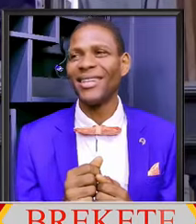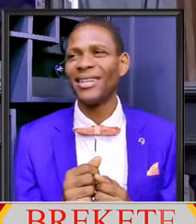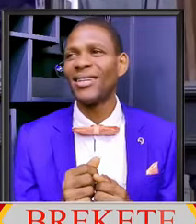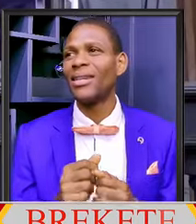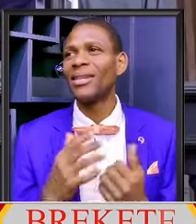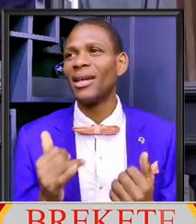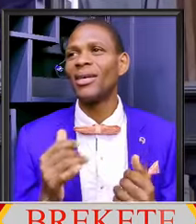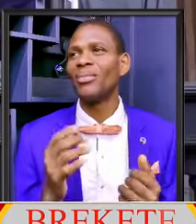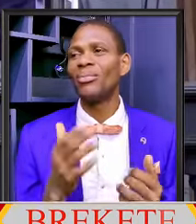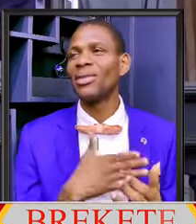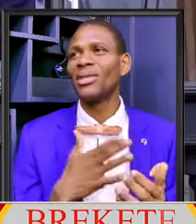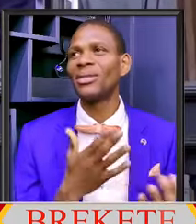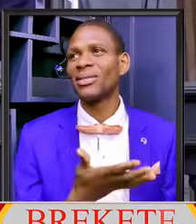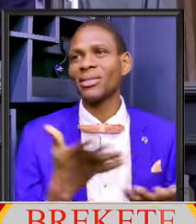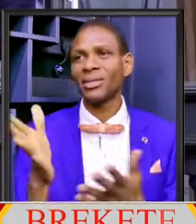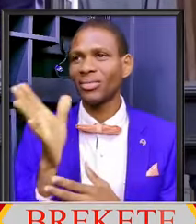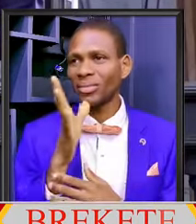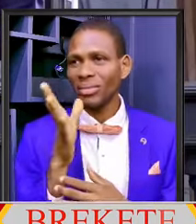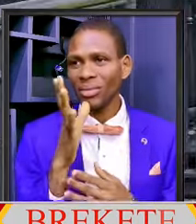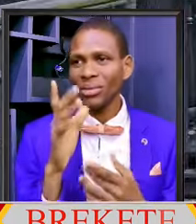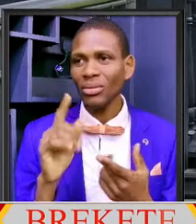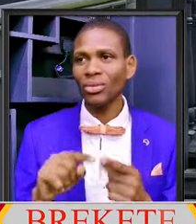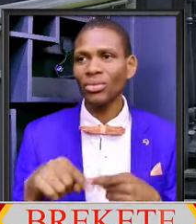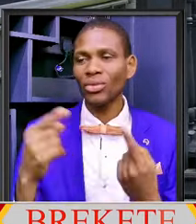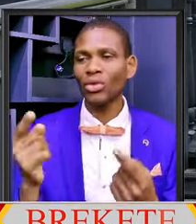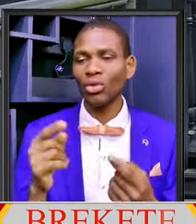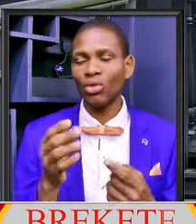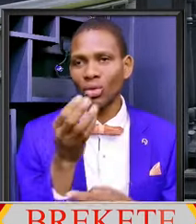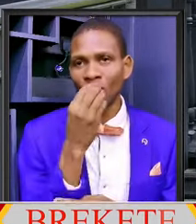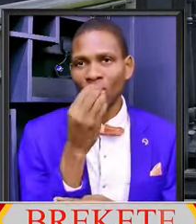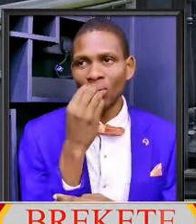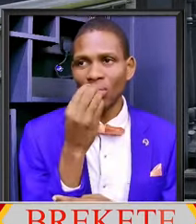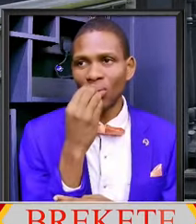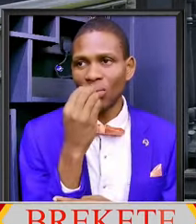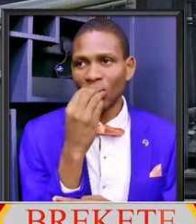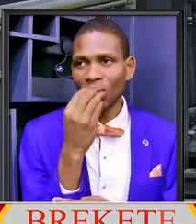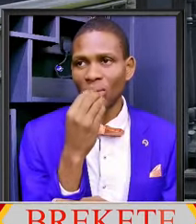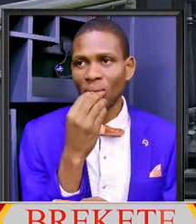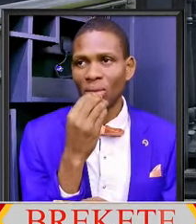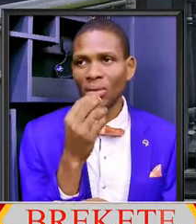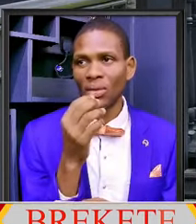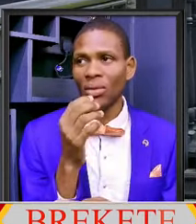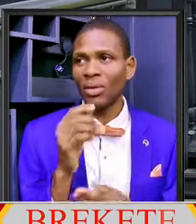you. So, make when I carry my mommy, make she go chop. Make she go chop.